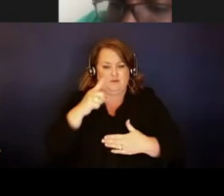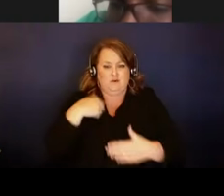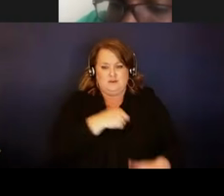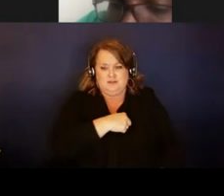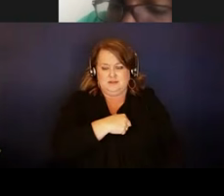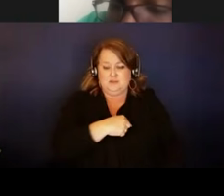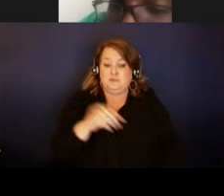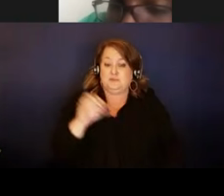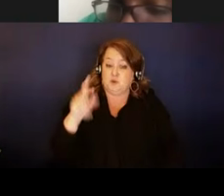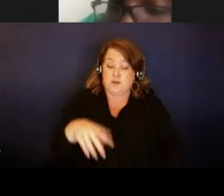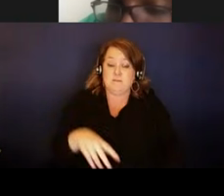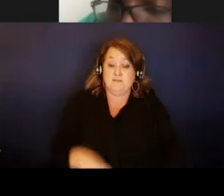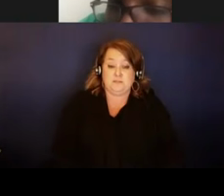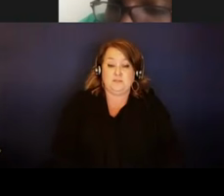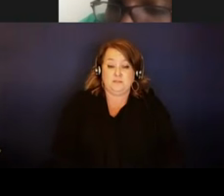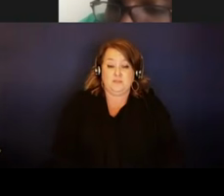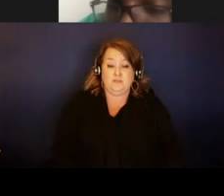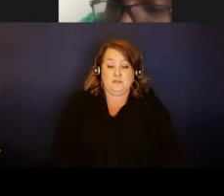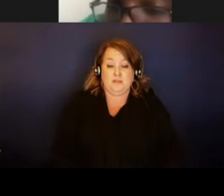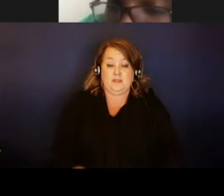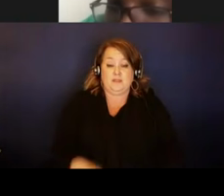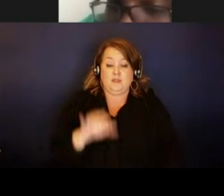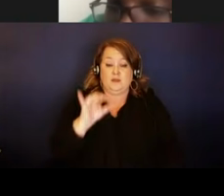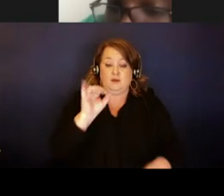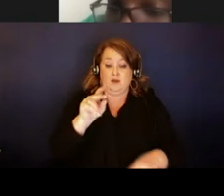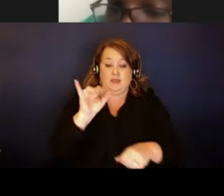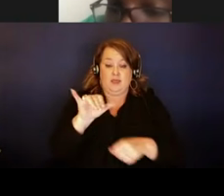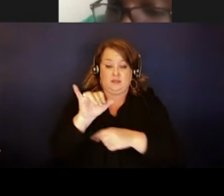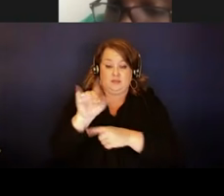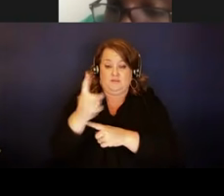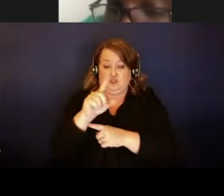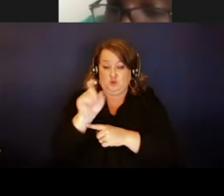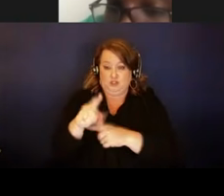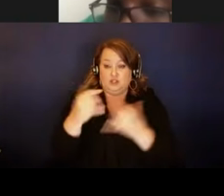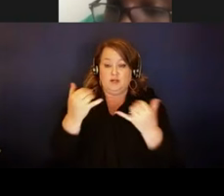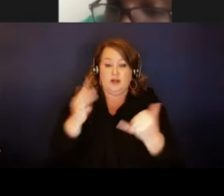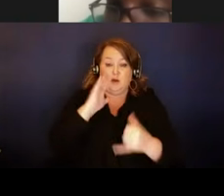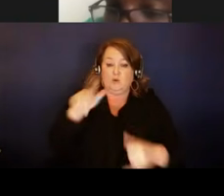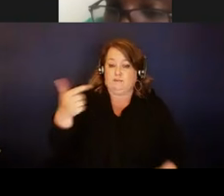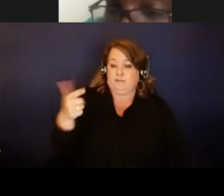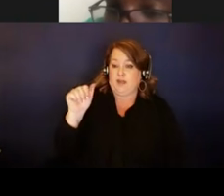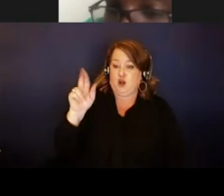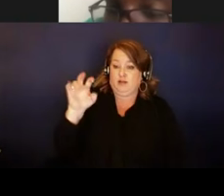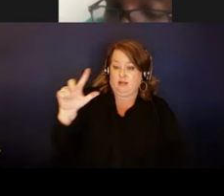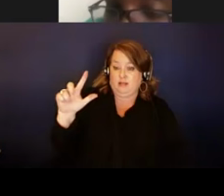Okay, so that's it for the first question. And now I'm going to turn it over to Ariel for our next one.